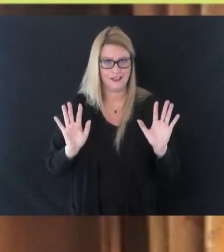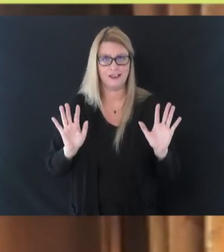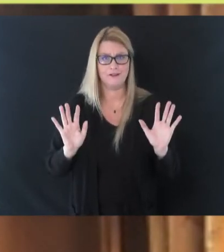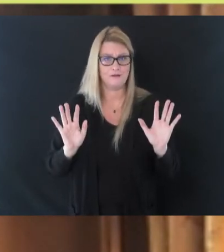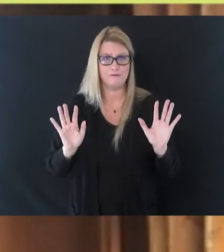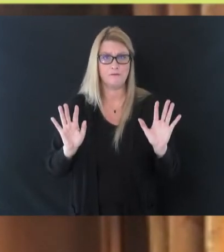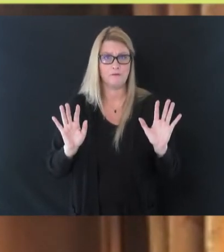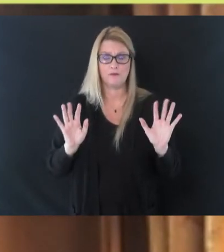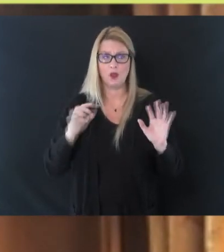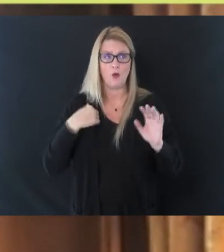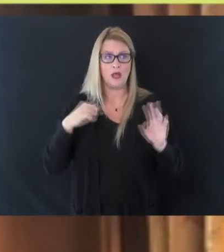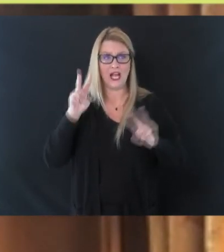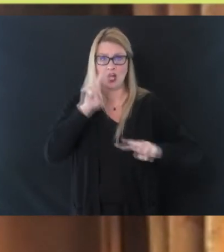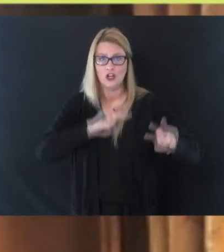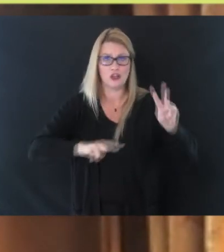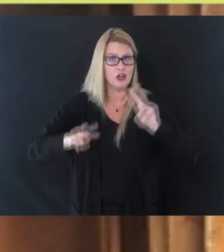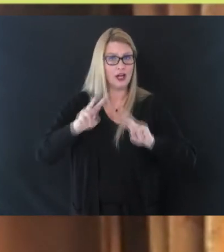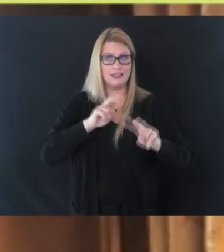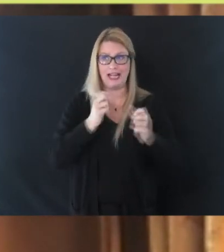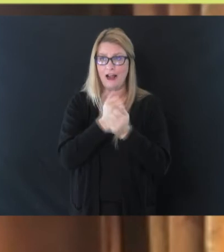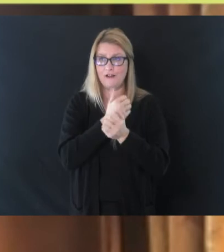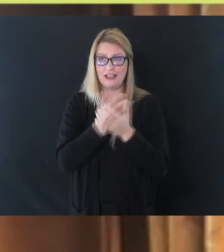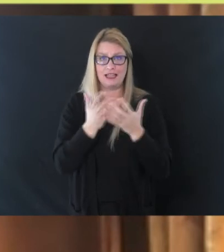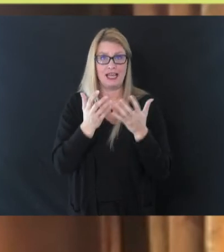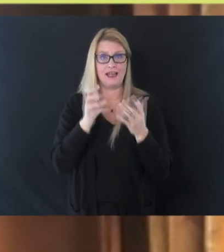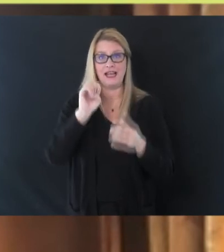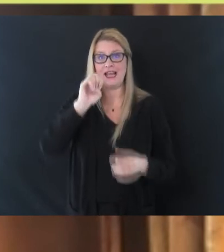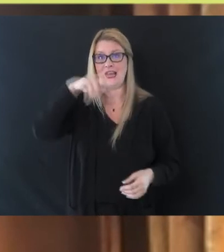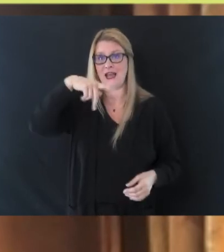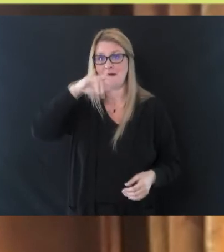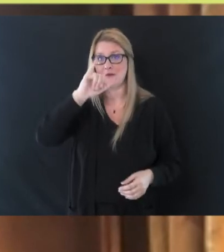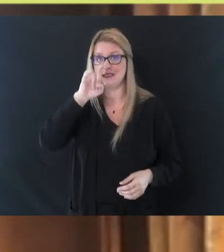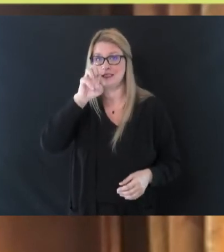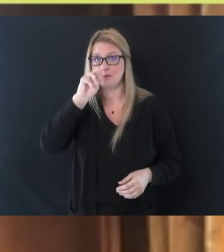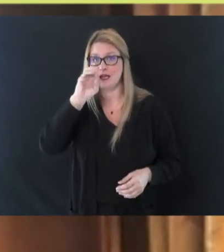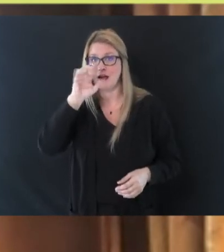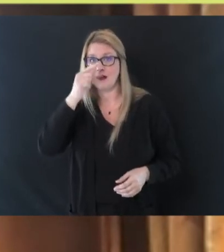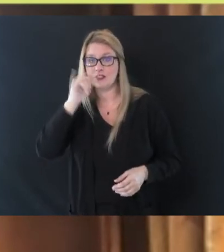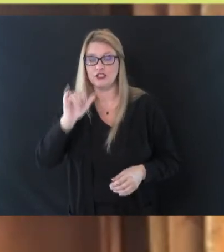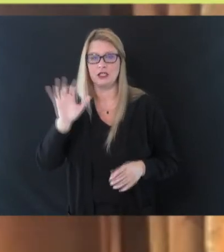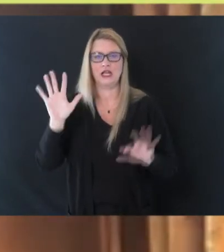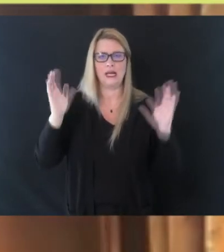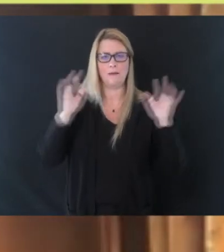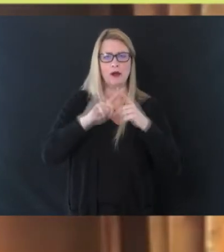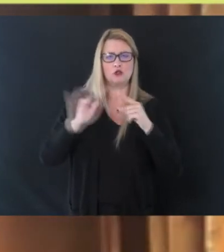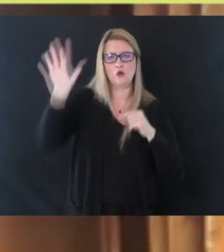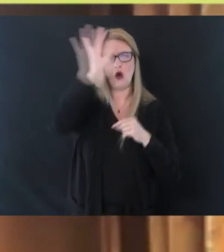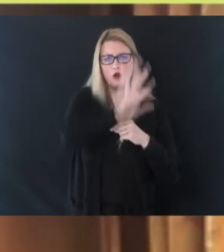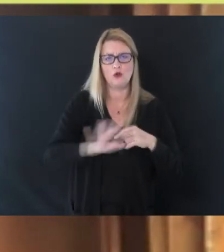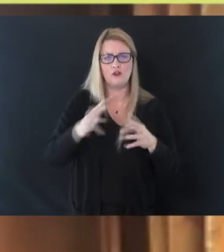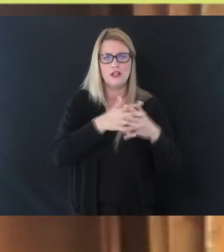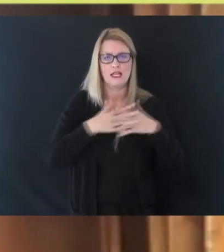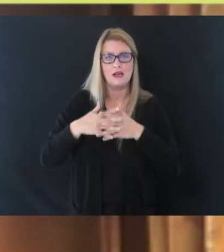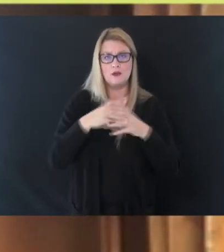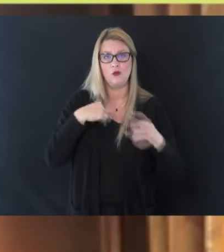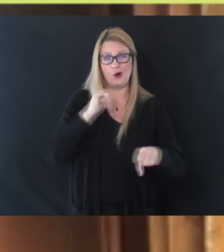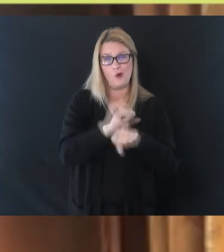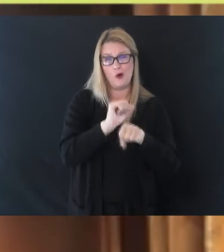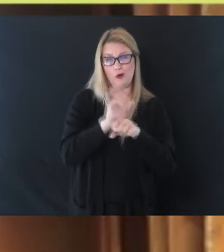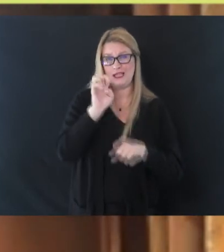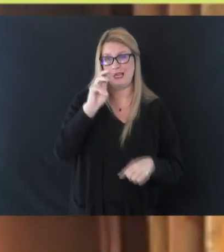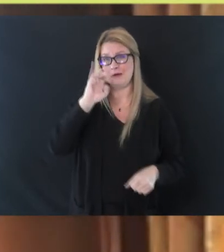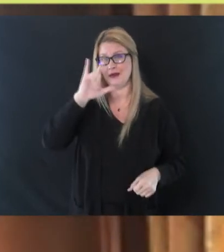very carefully at all of the epidemiology around the country, working with Emily Oster, who has